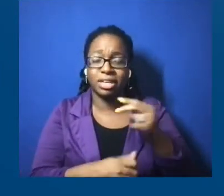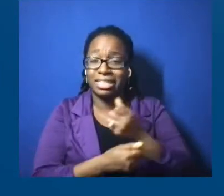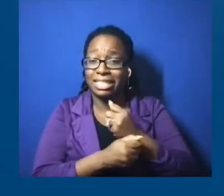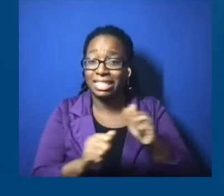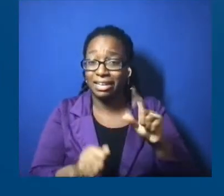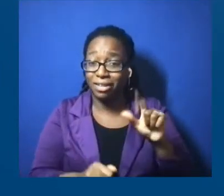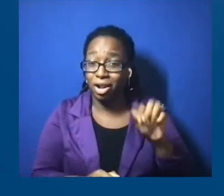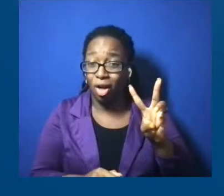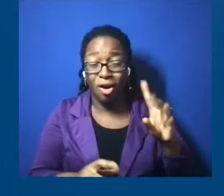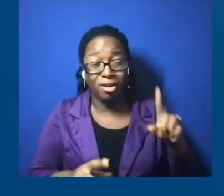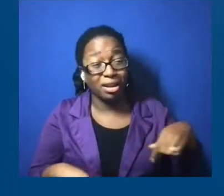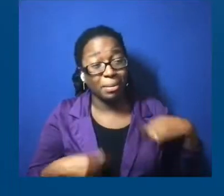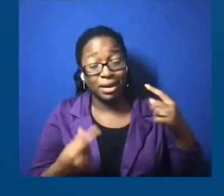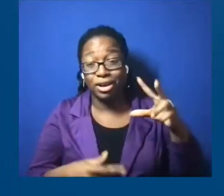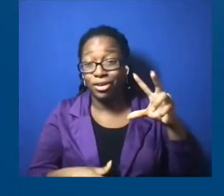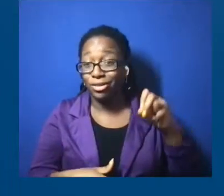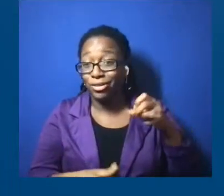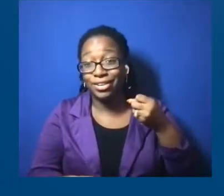years.